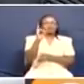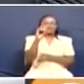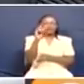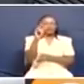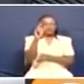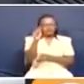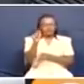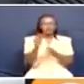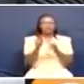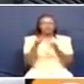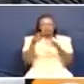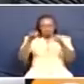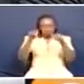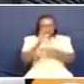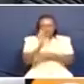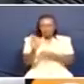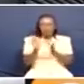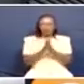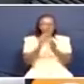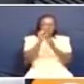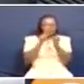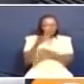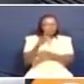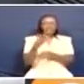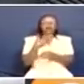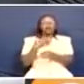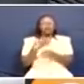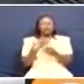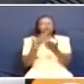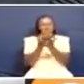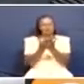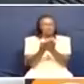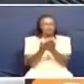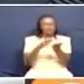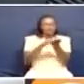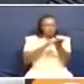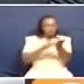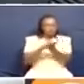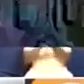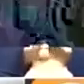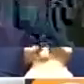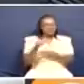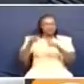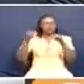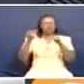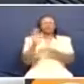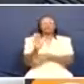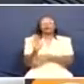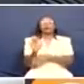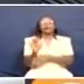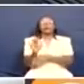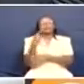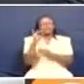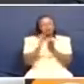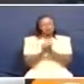area where they would like to submit on the basis of that competence. So that even